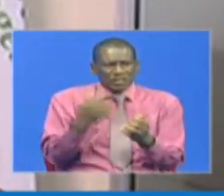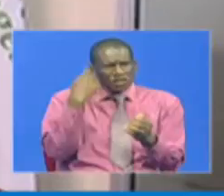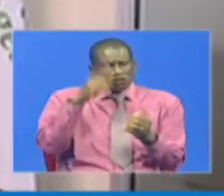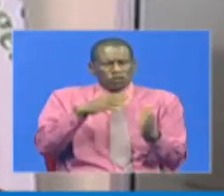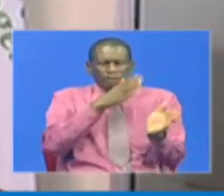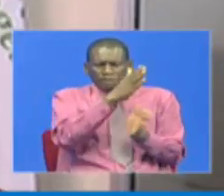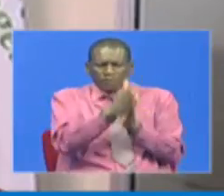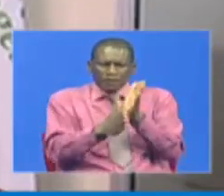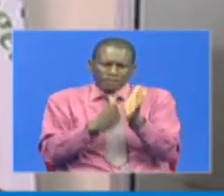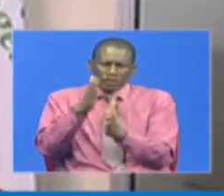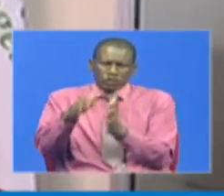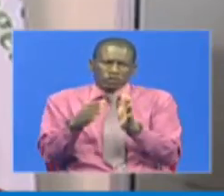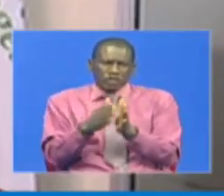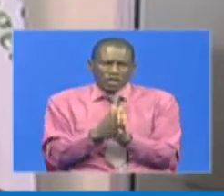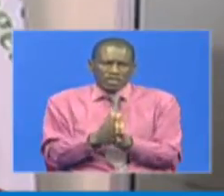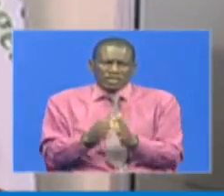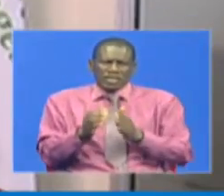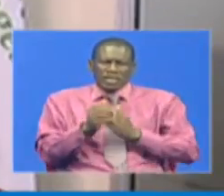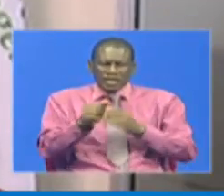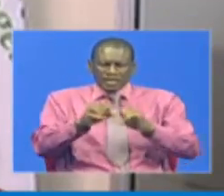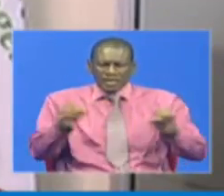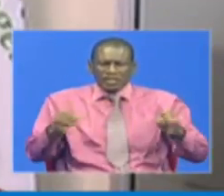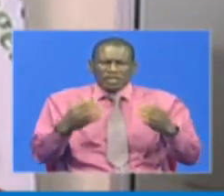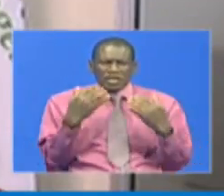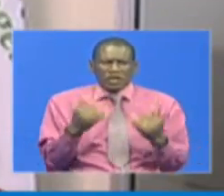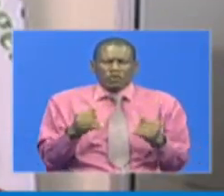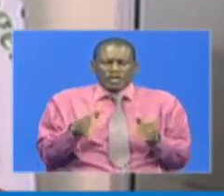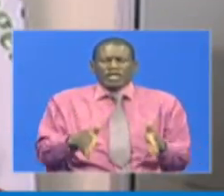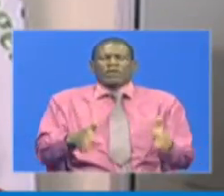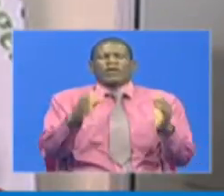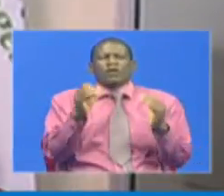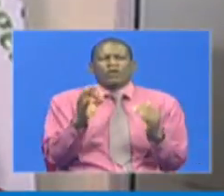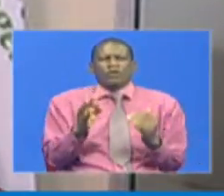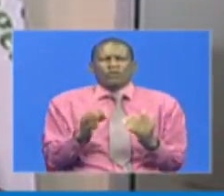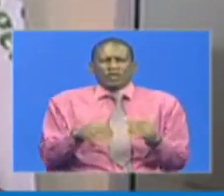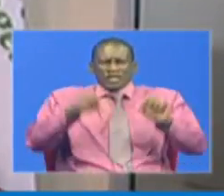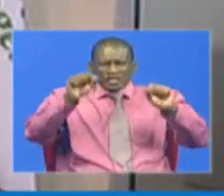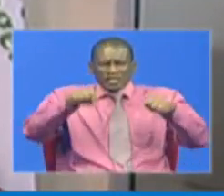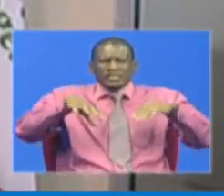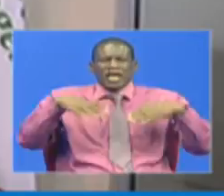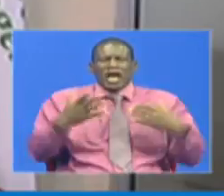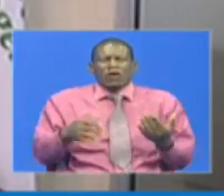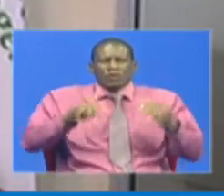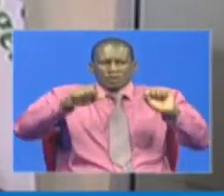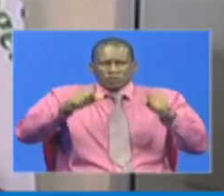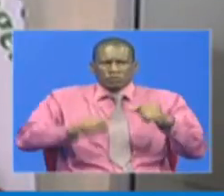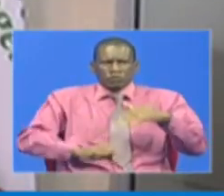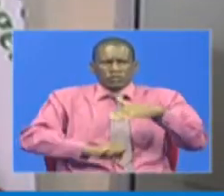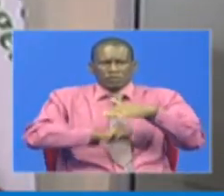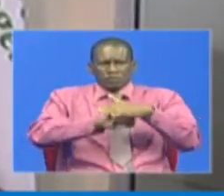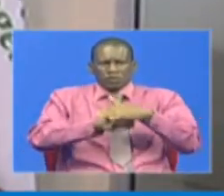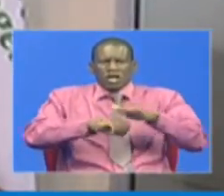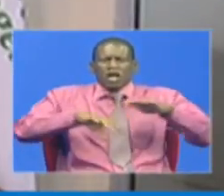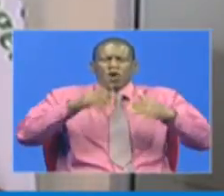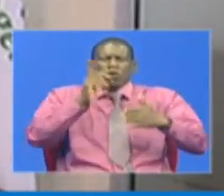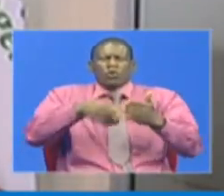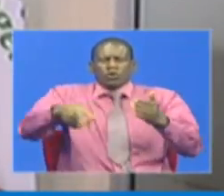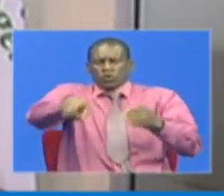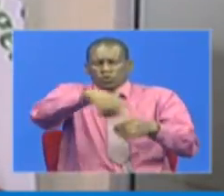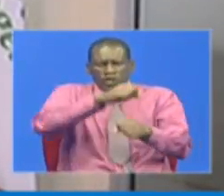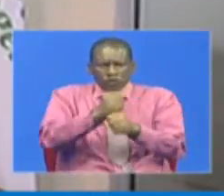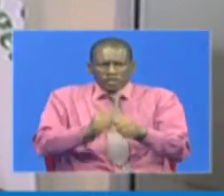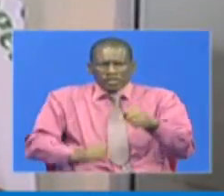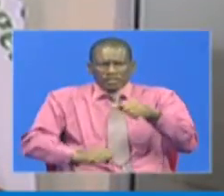preparation and guidelines. So in terms of, yes, how we can be able to support and how what you're doing in terms of